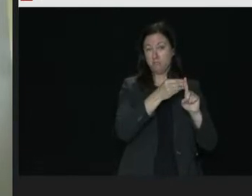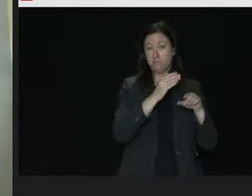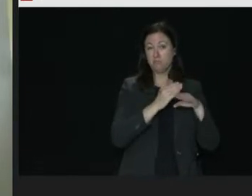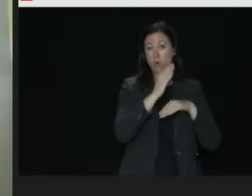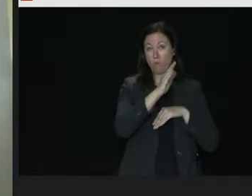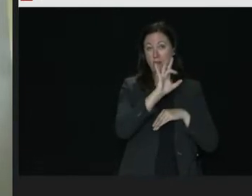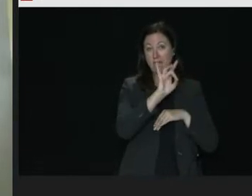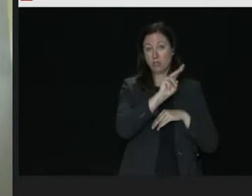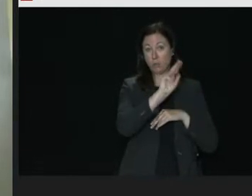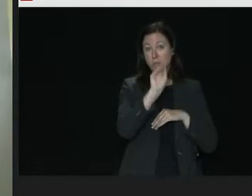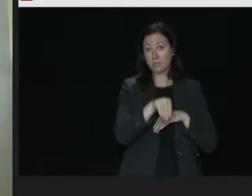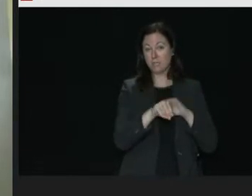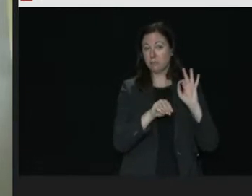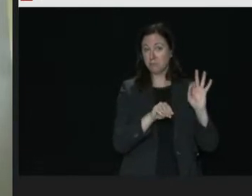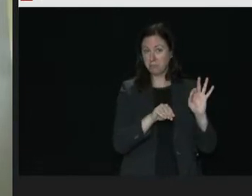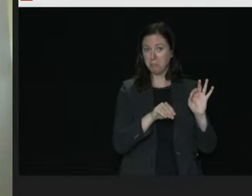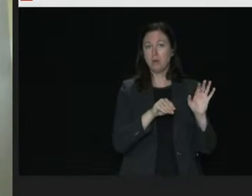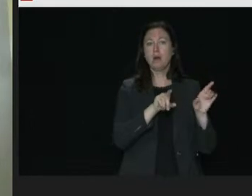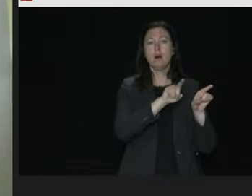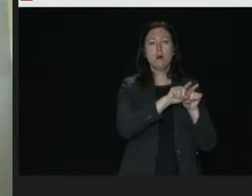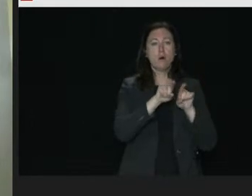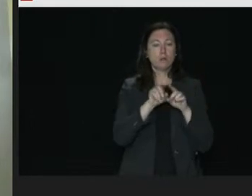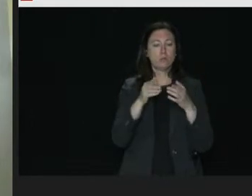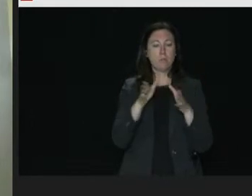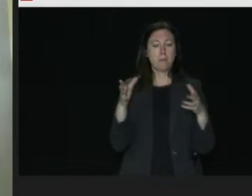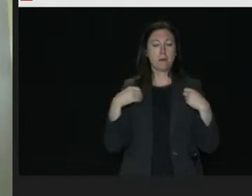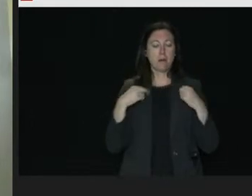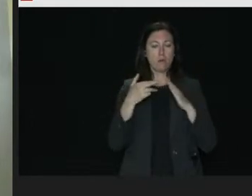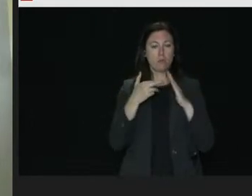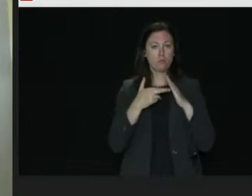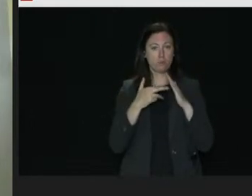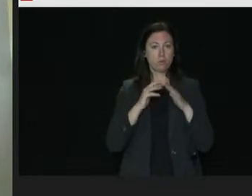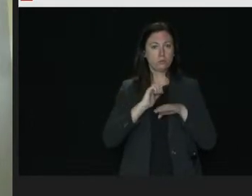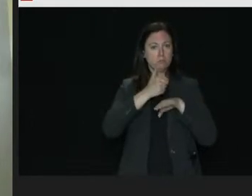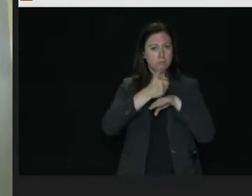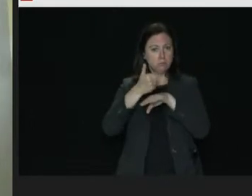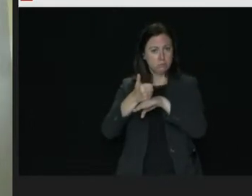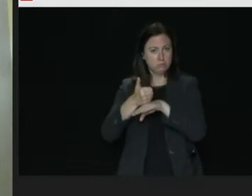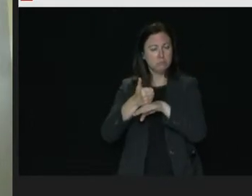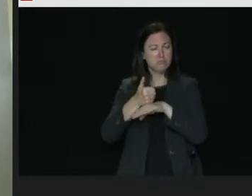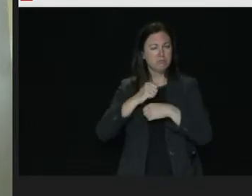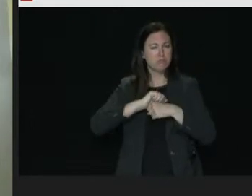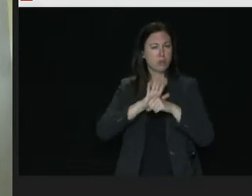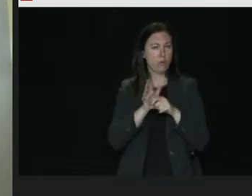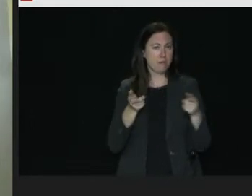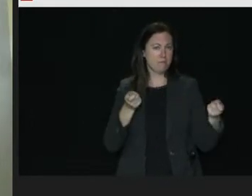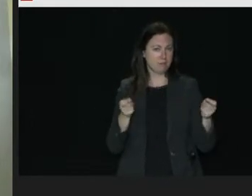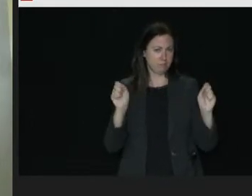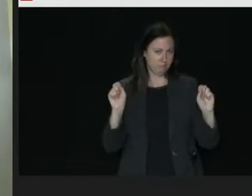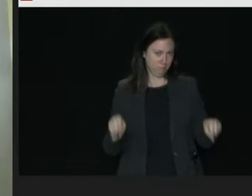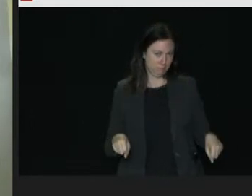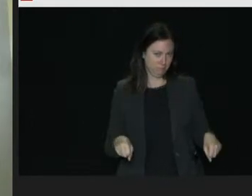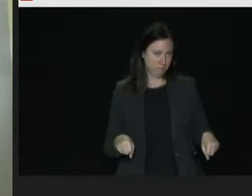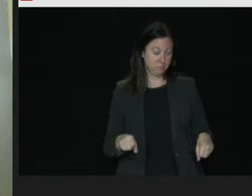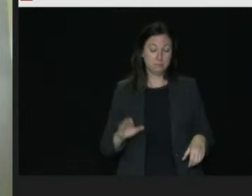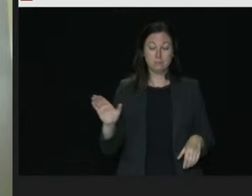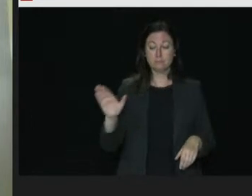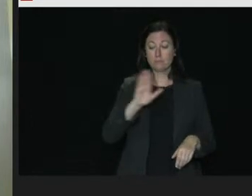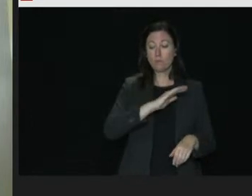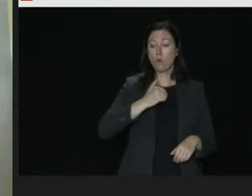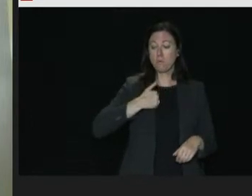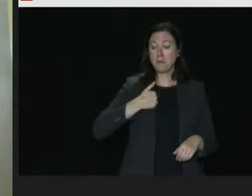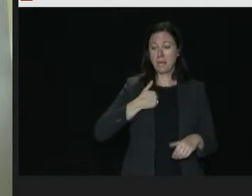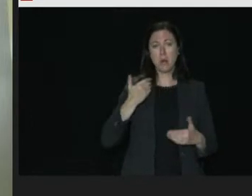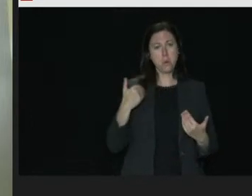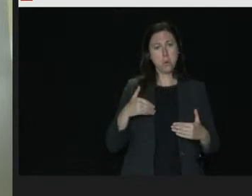vaccinated and applying public health measures, epidemic growth can be managed. Nationally, case counts have leveled